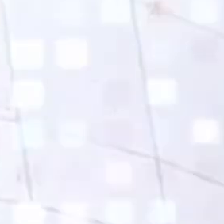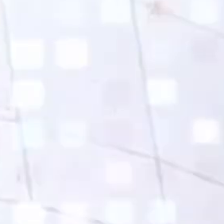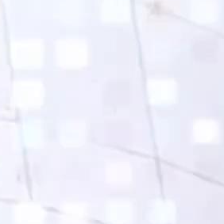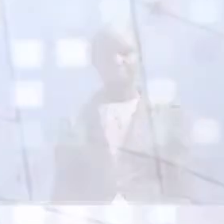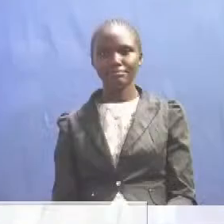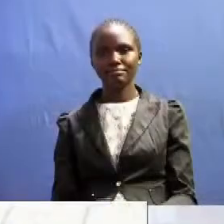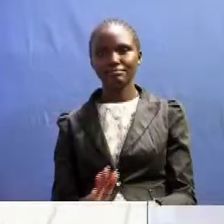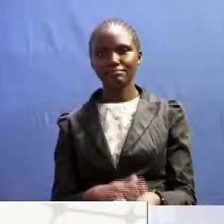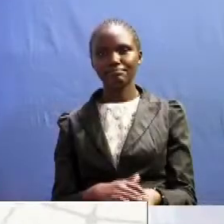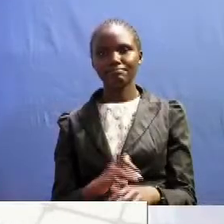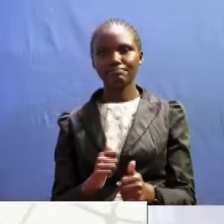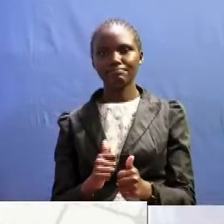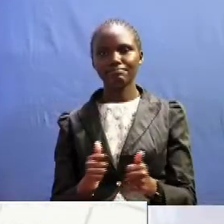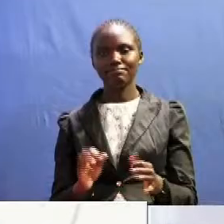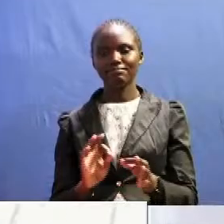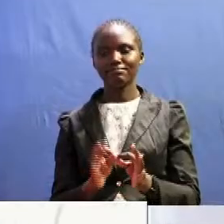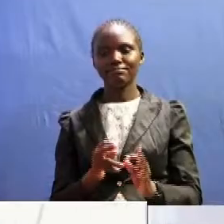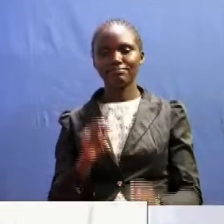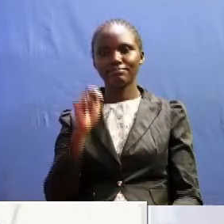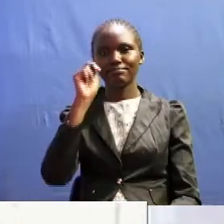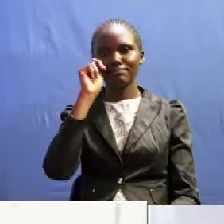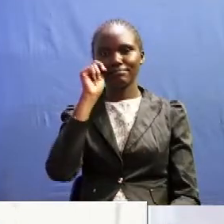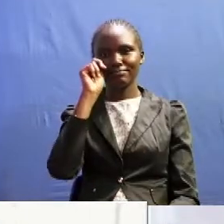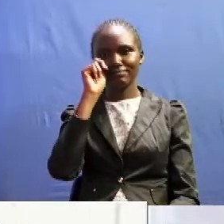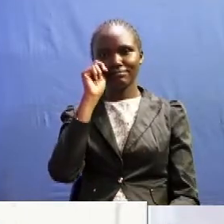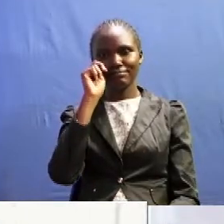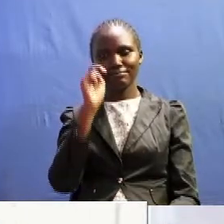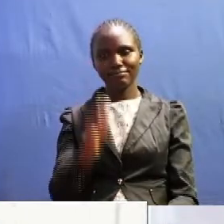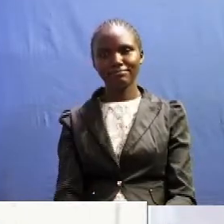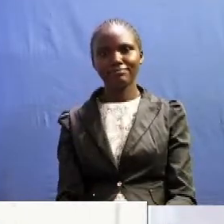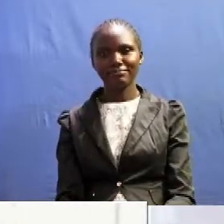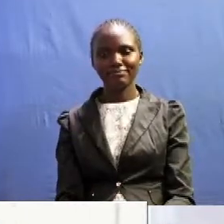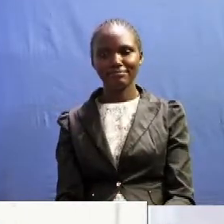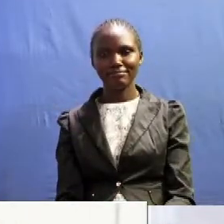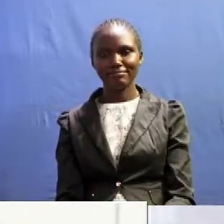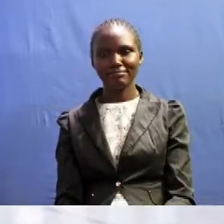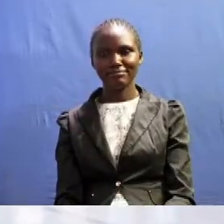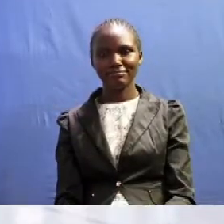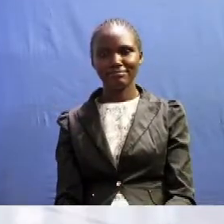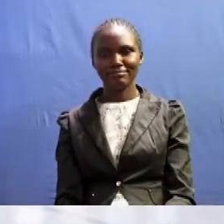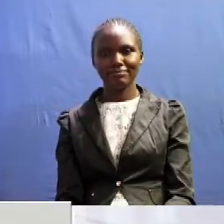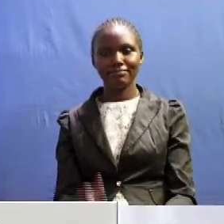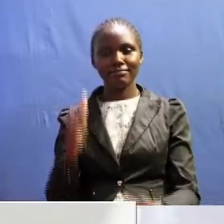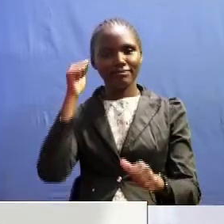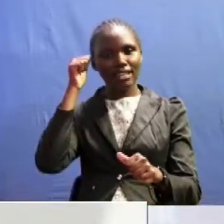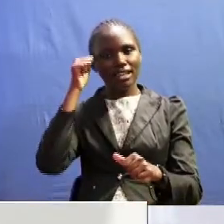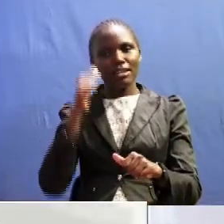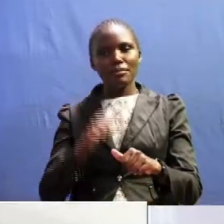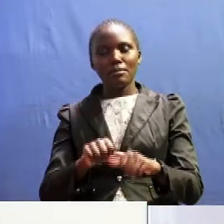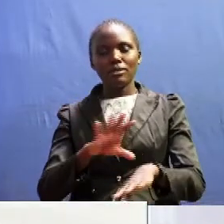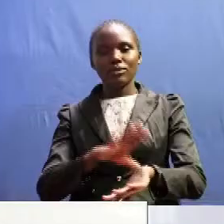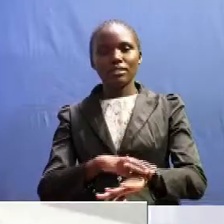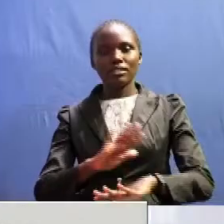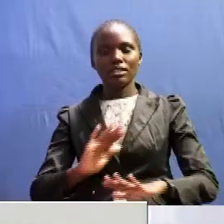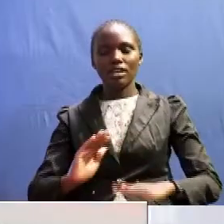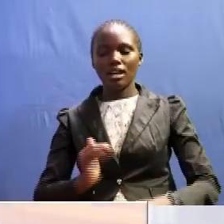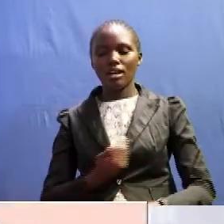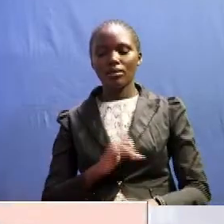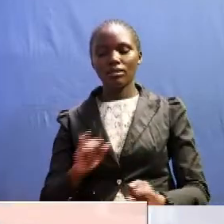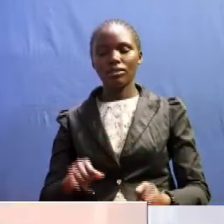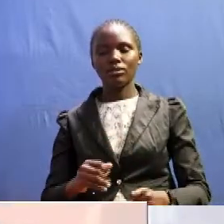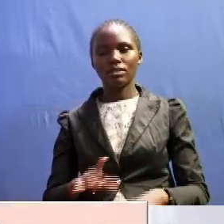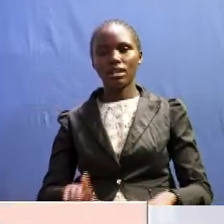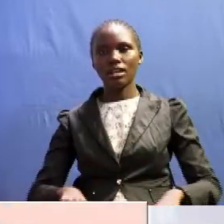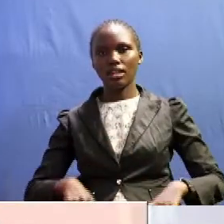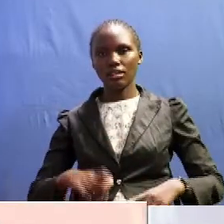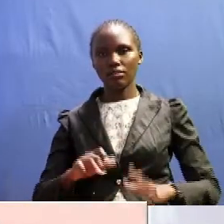That is right. On the sign language interpretation tonight is Naomi Omboi. Remember, this broadcast is also coming to you